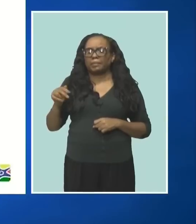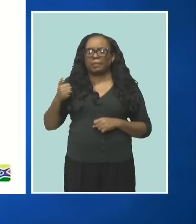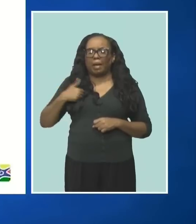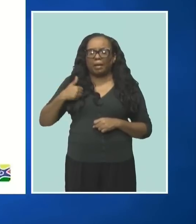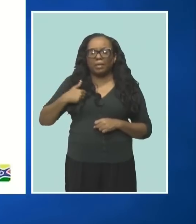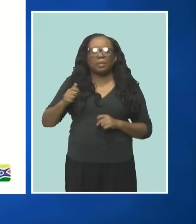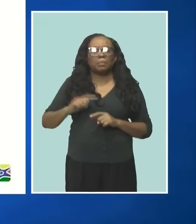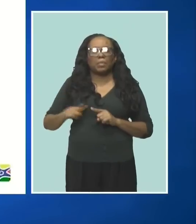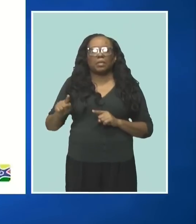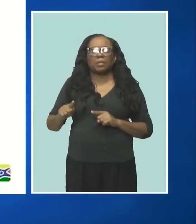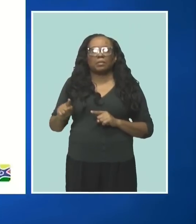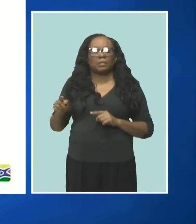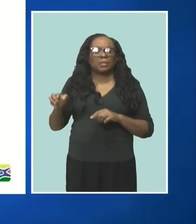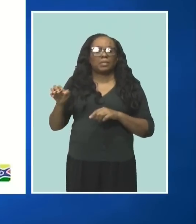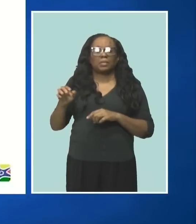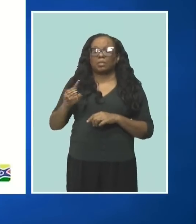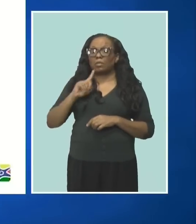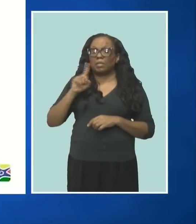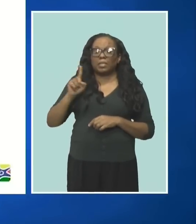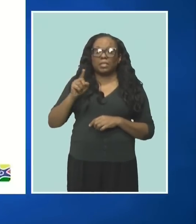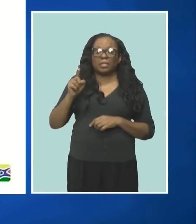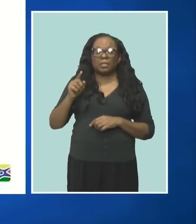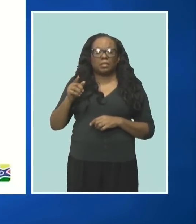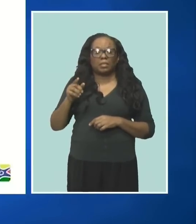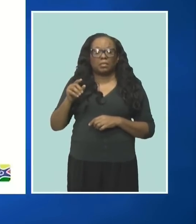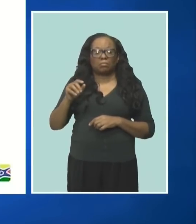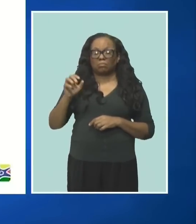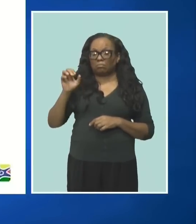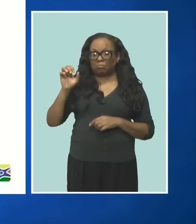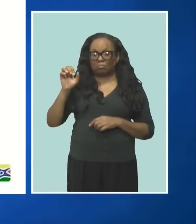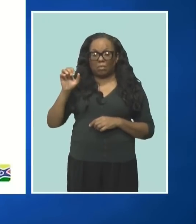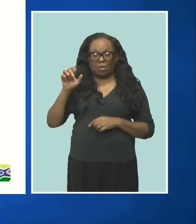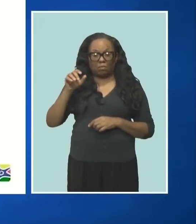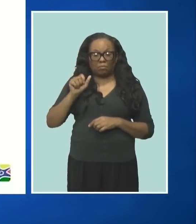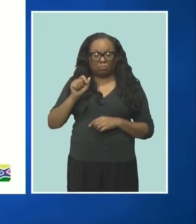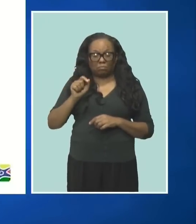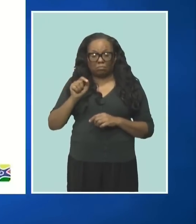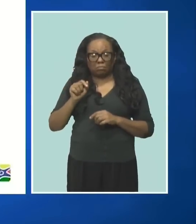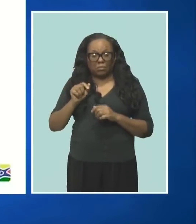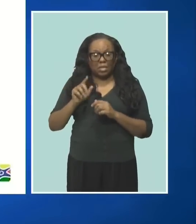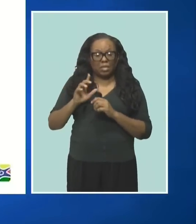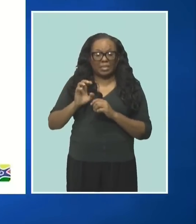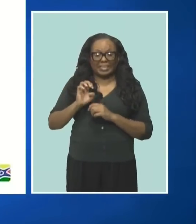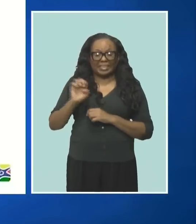Far East and other regions, maybe South-South travel, so